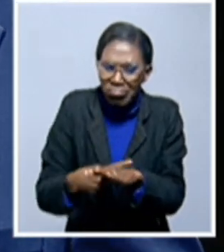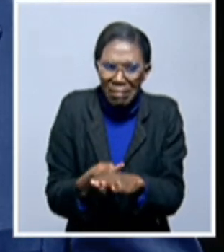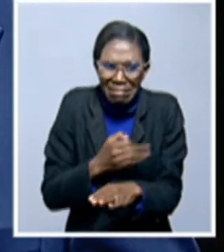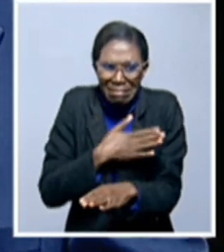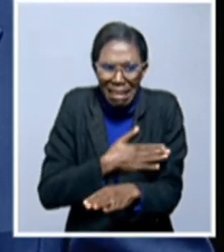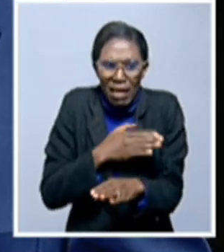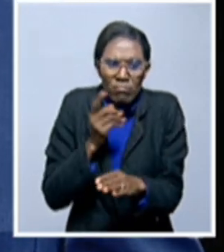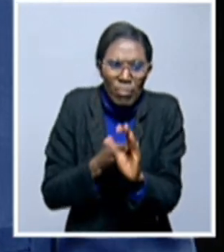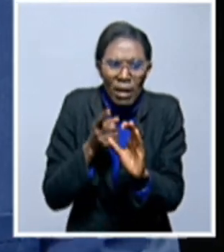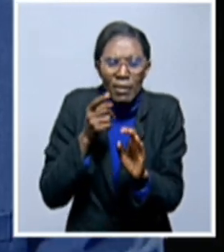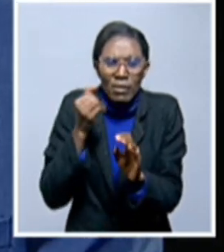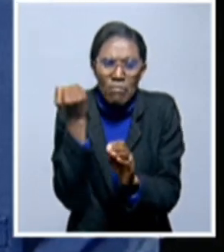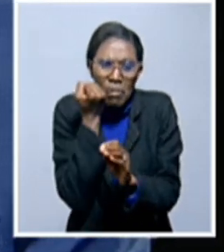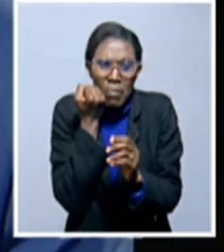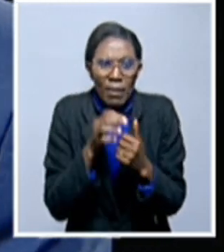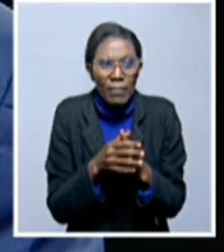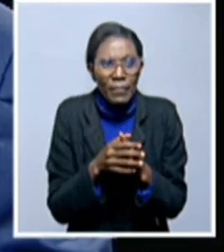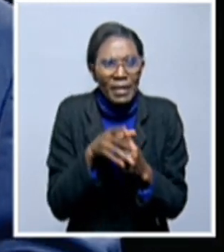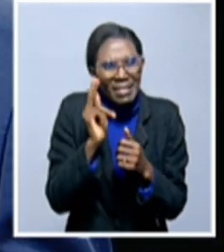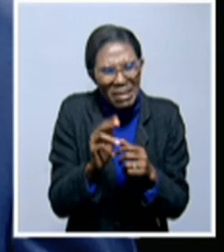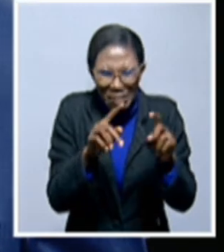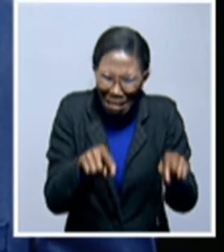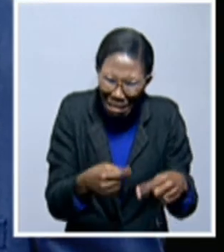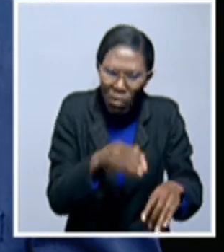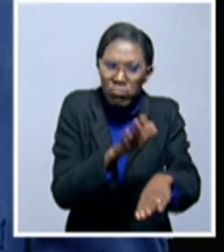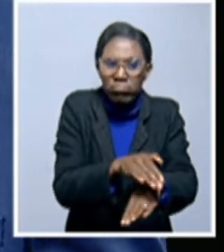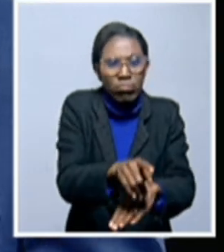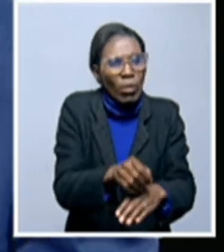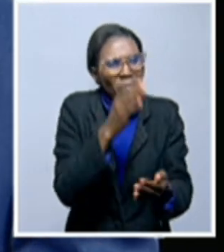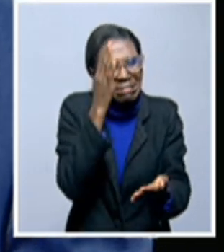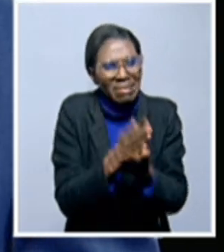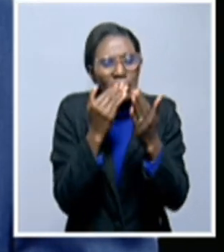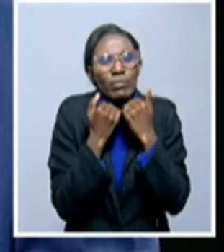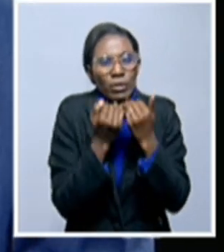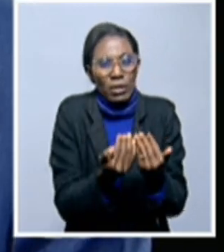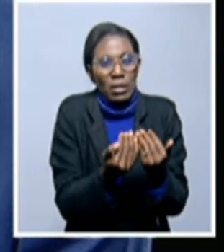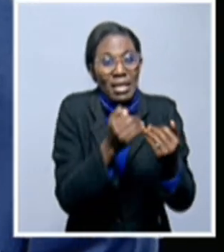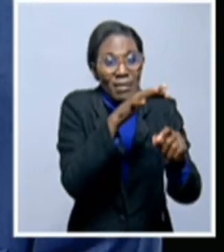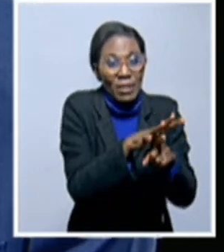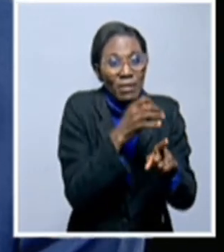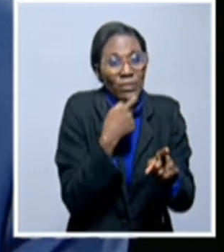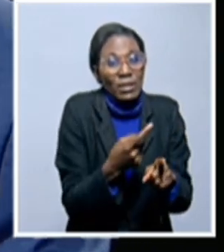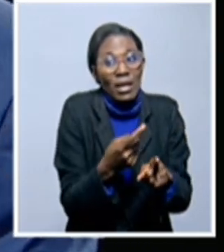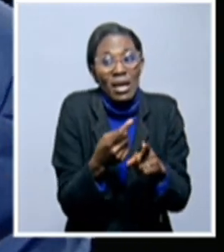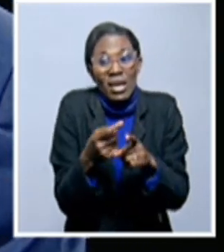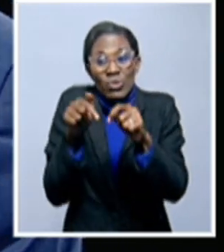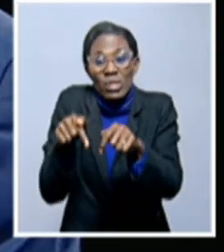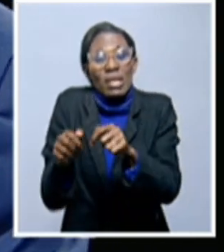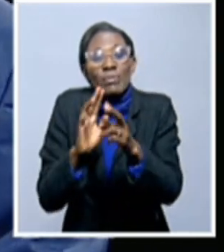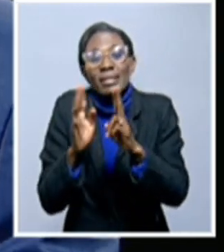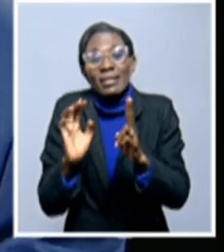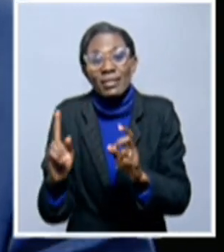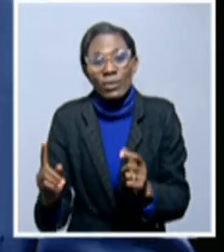So you see how critical these motions are all. It all depends on what should be brought onto the table and then what will be